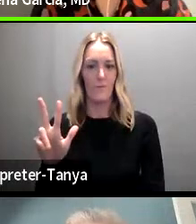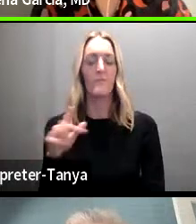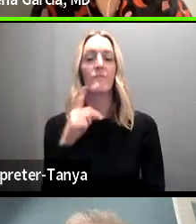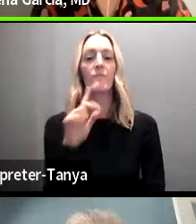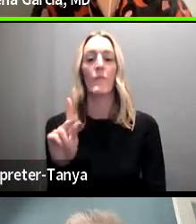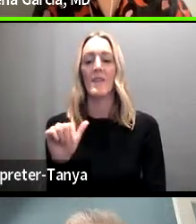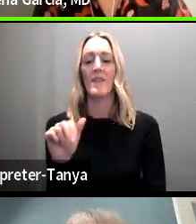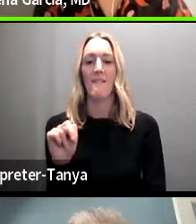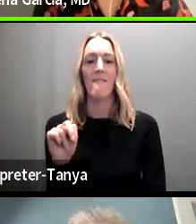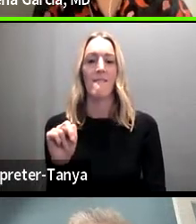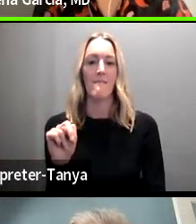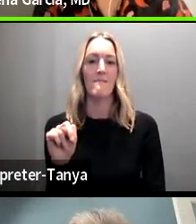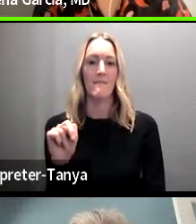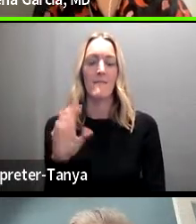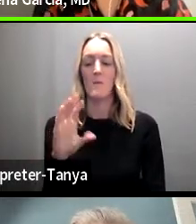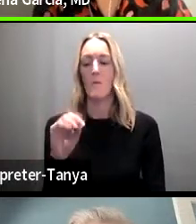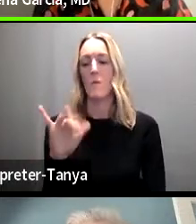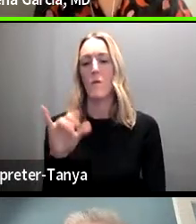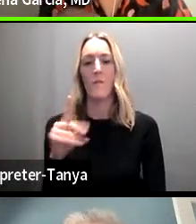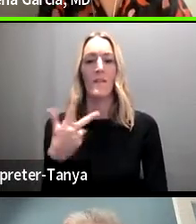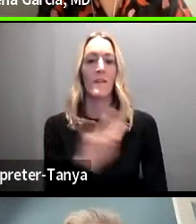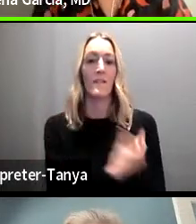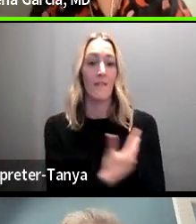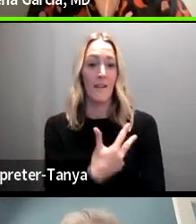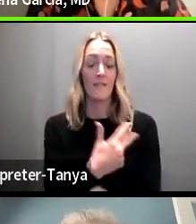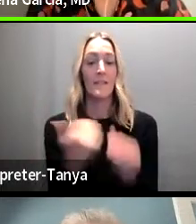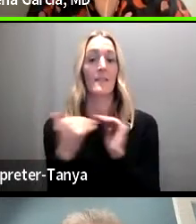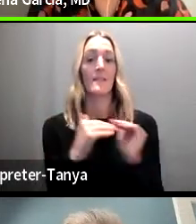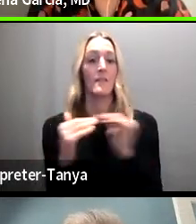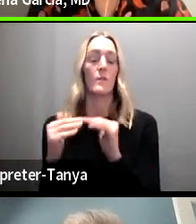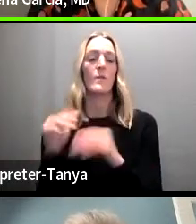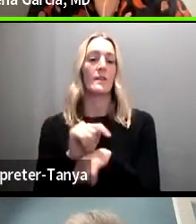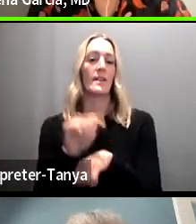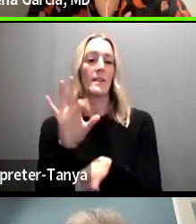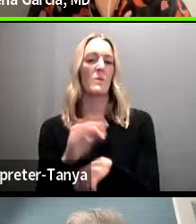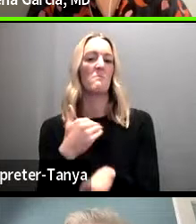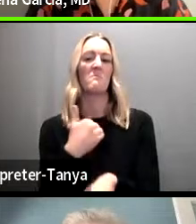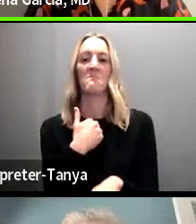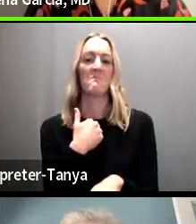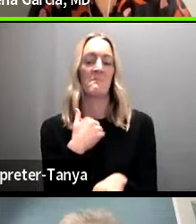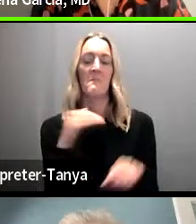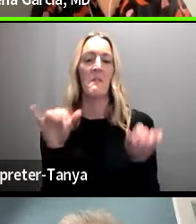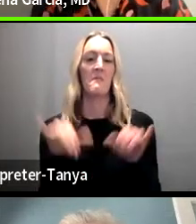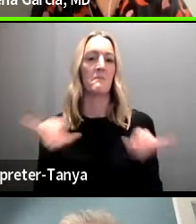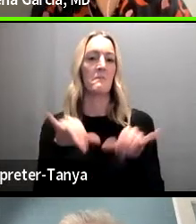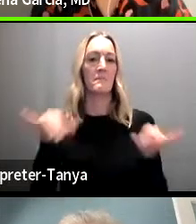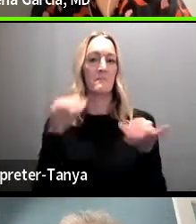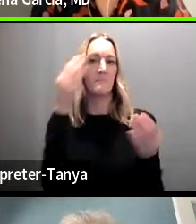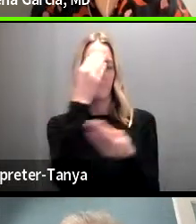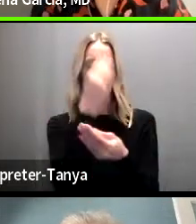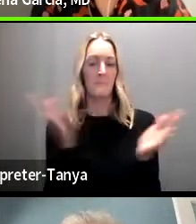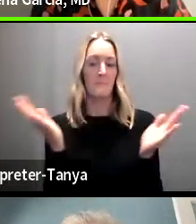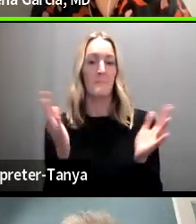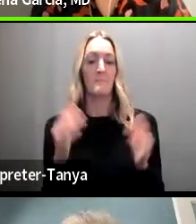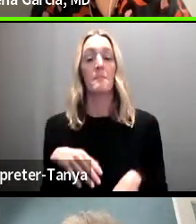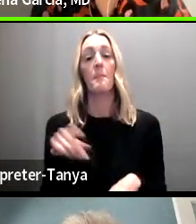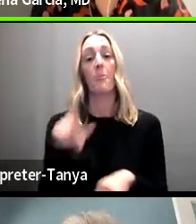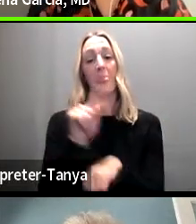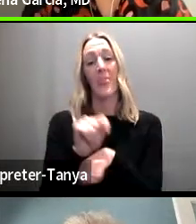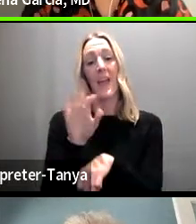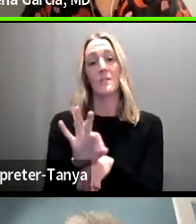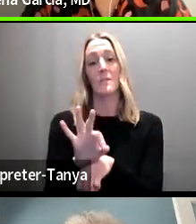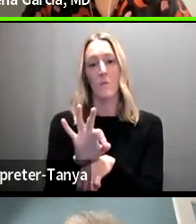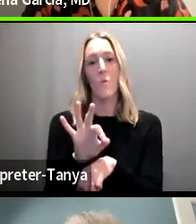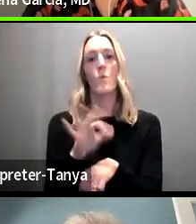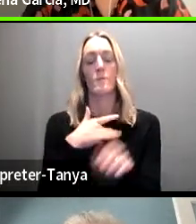this COVID vaccine equity task force, and I have a couple of usual announcements. So the task force operates in compliance